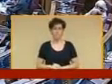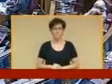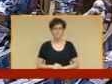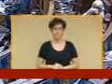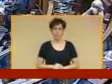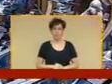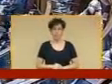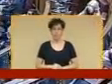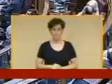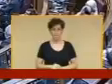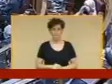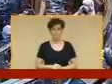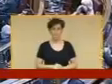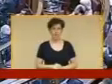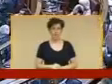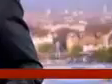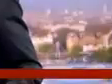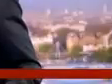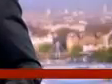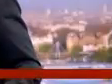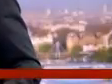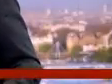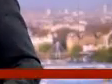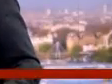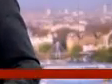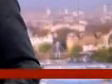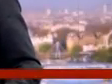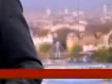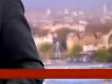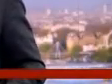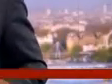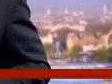Spain's two main parties back the bill. And those are your headlines on BBC World News.